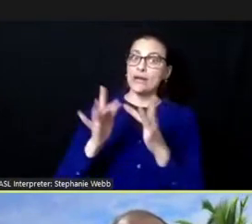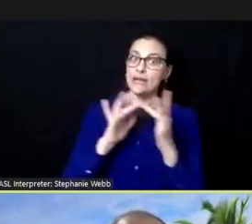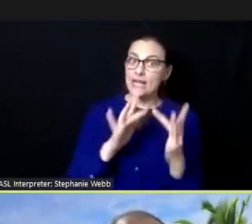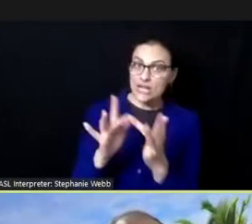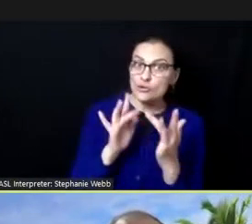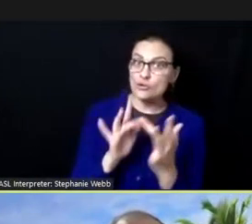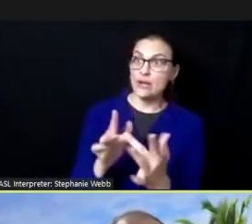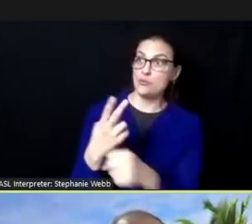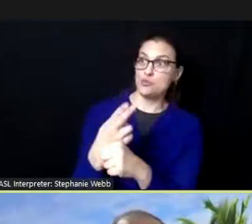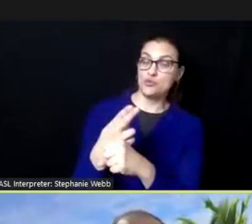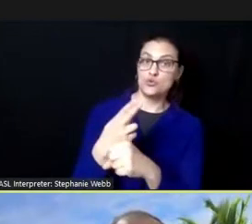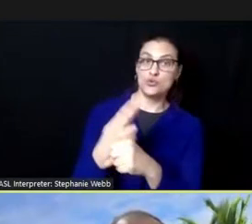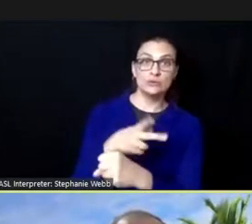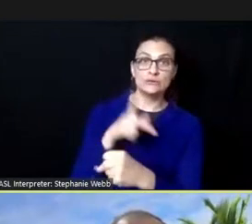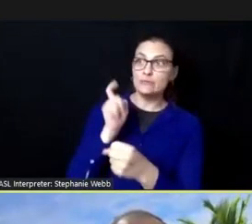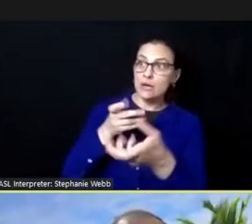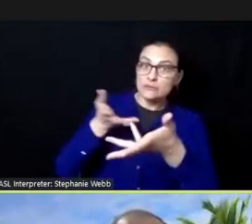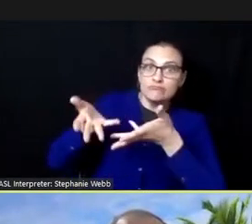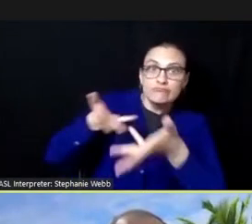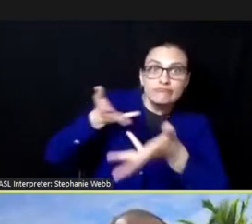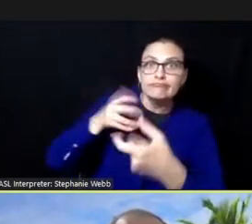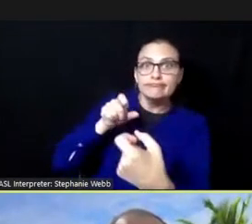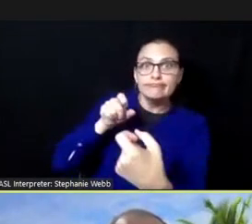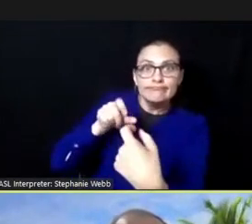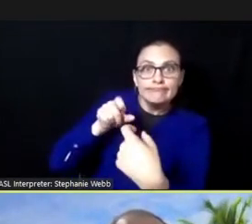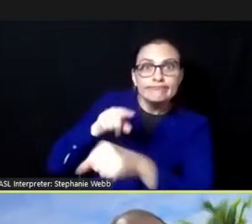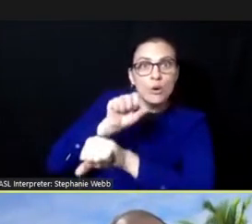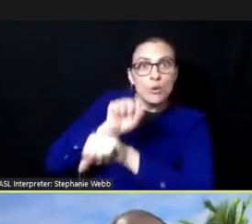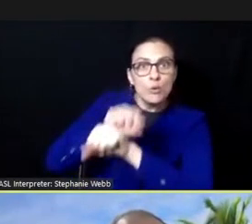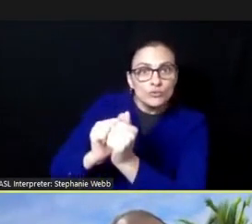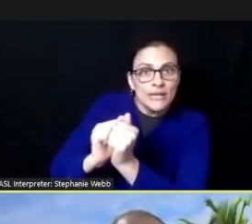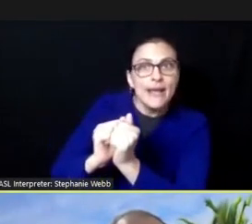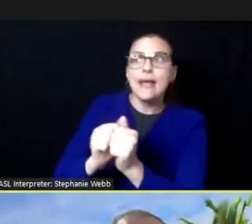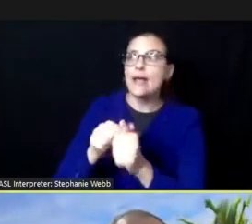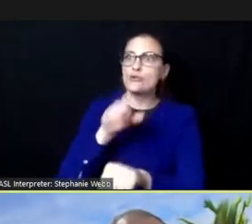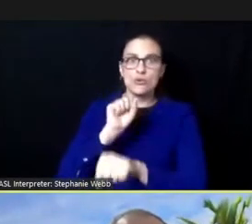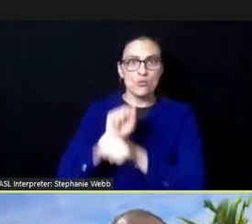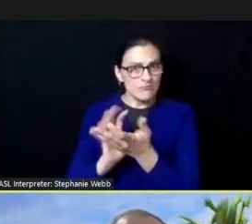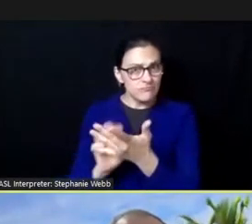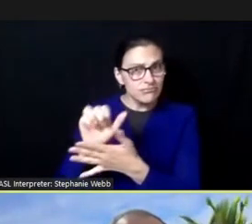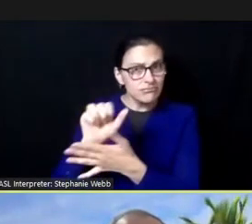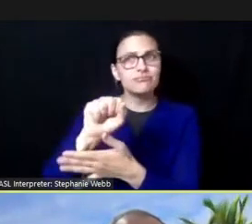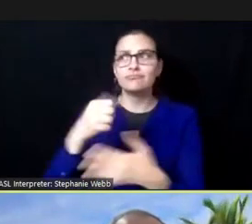done. And then over the years, the internet has, you know, become quite,